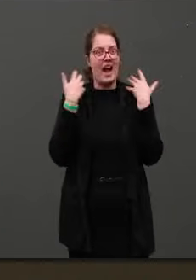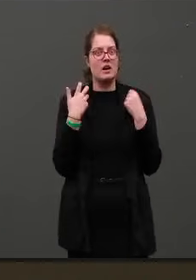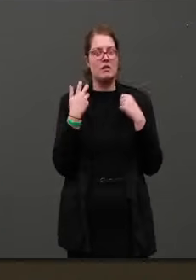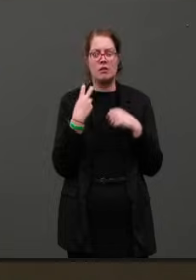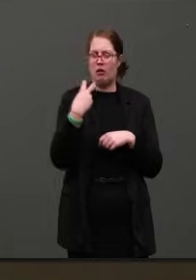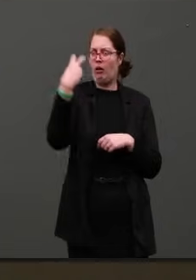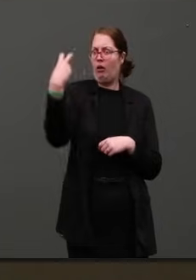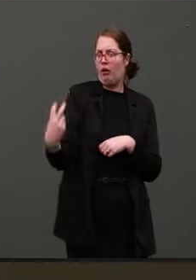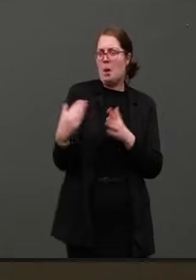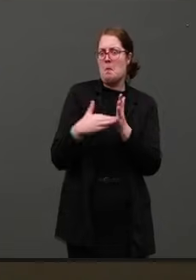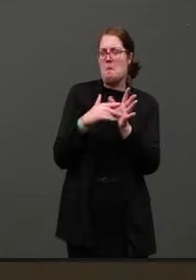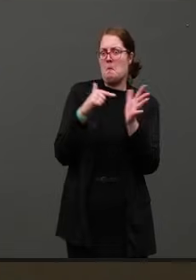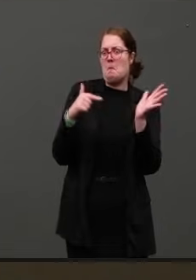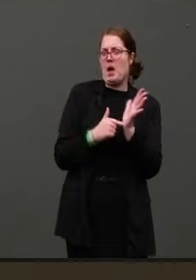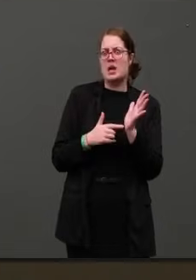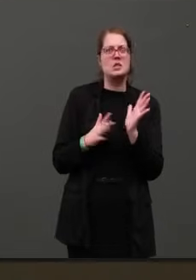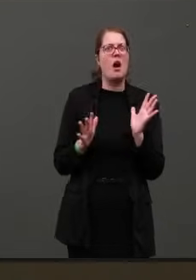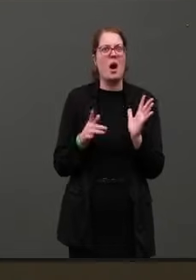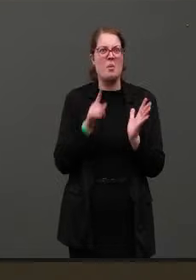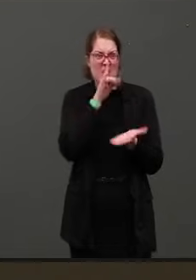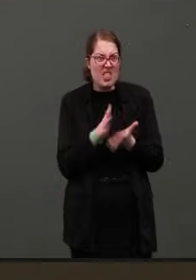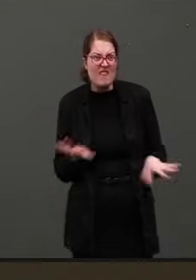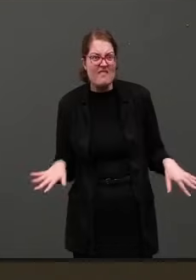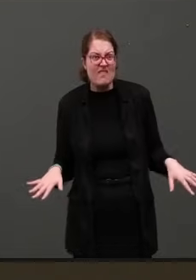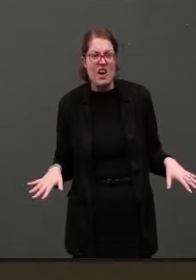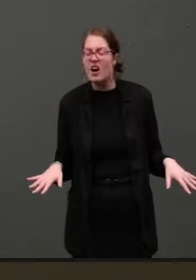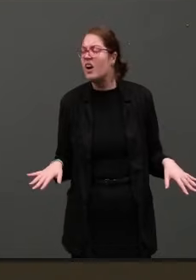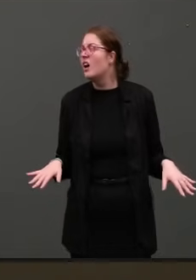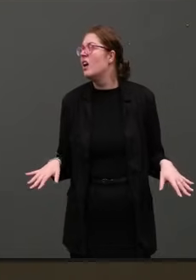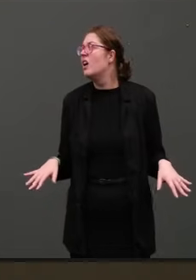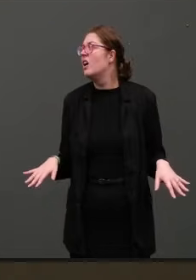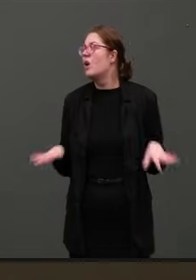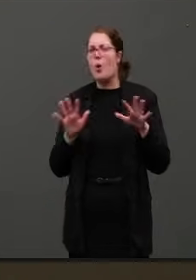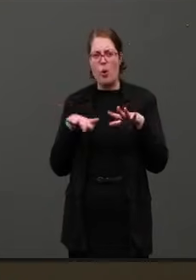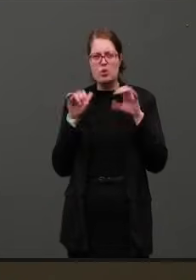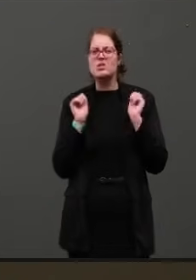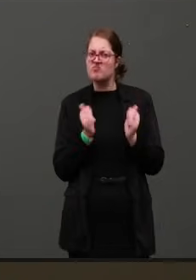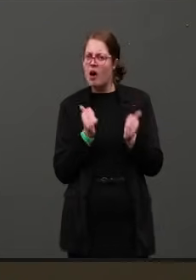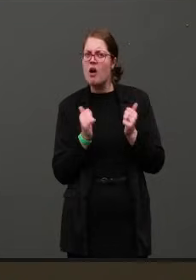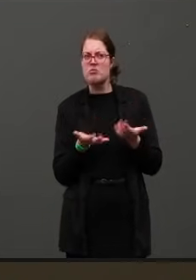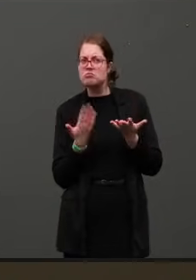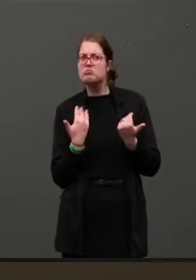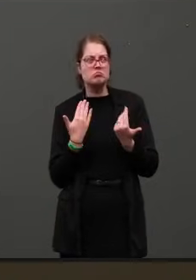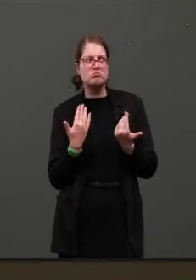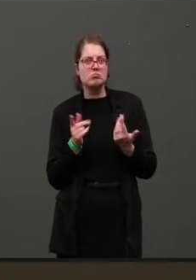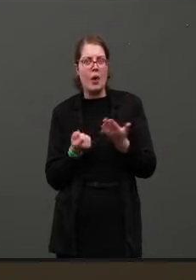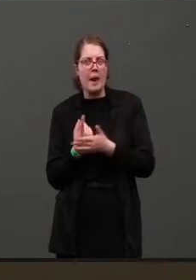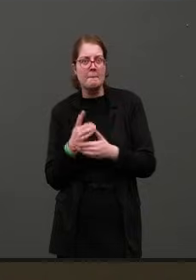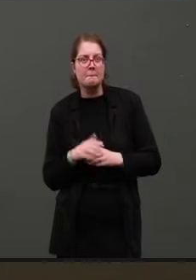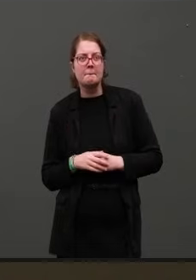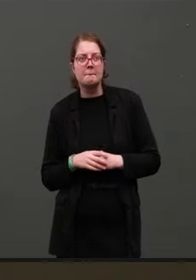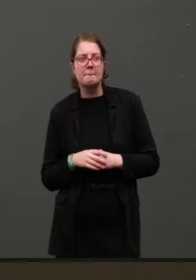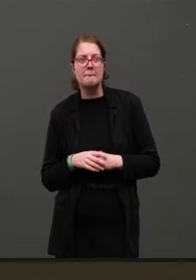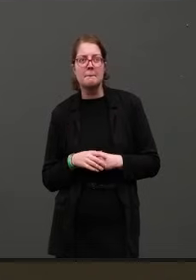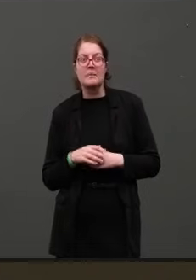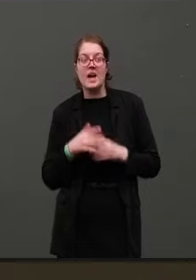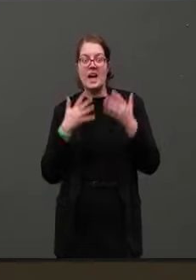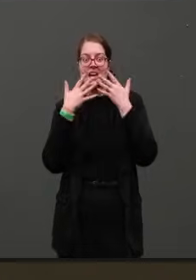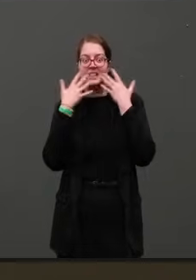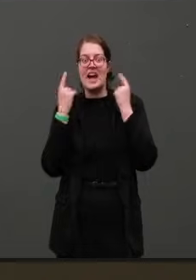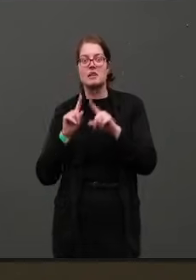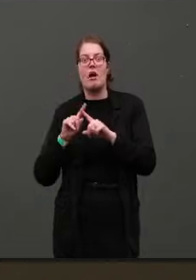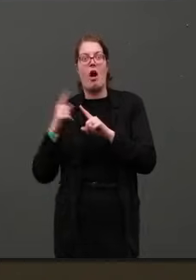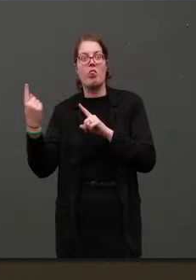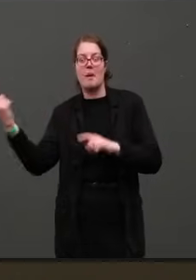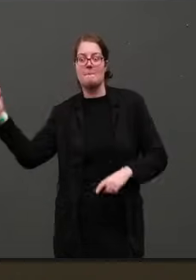mat. Can you believe it? And the audience says, okay, cool. So tell us what happened when the other cat came back.